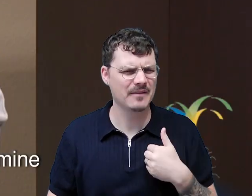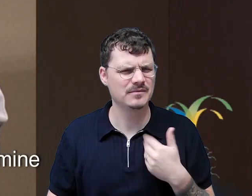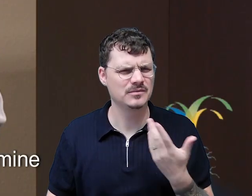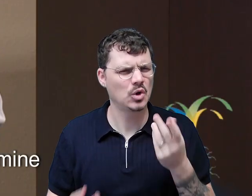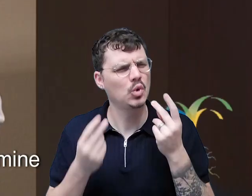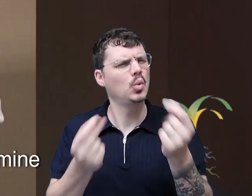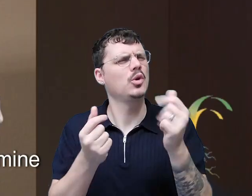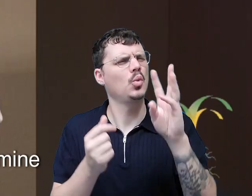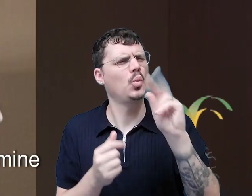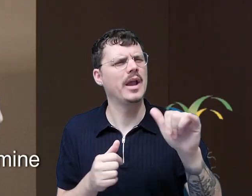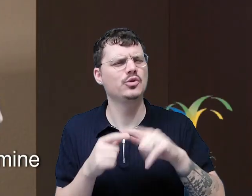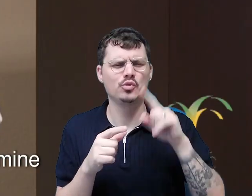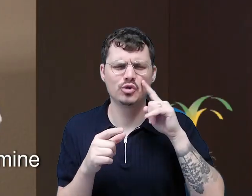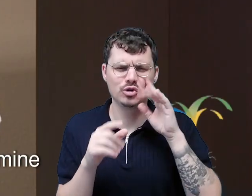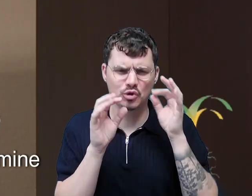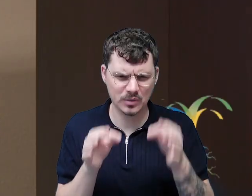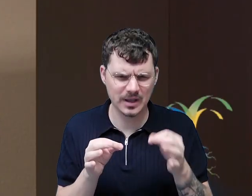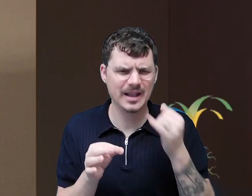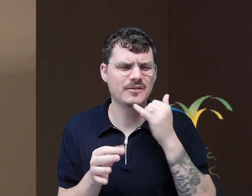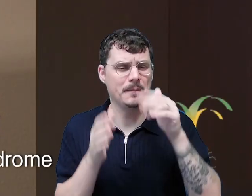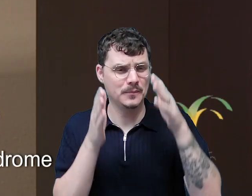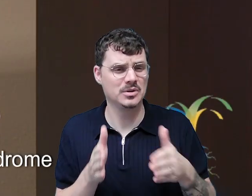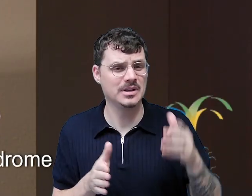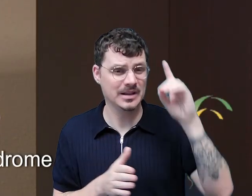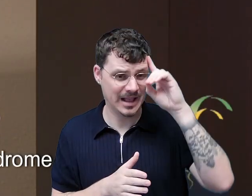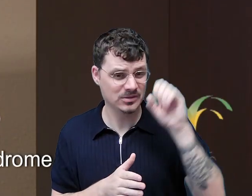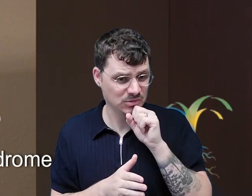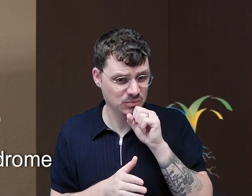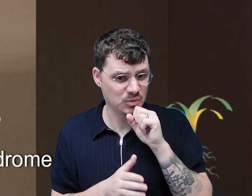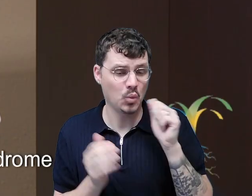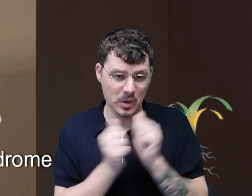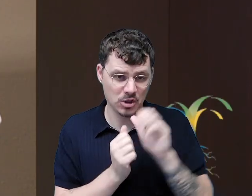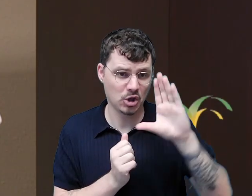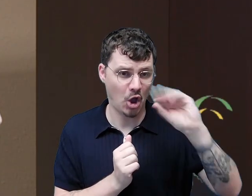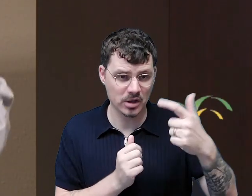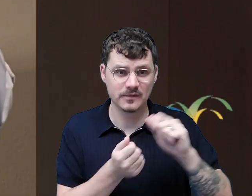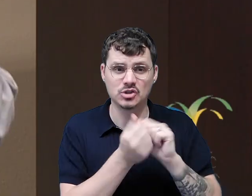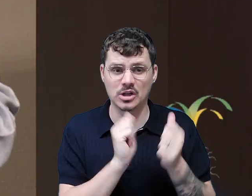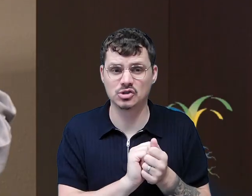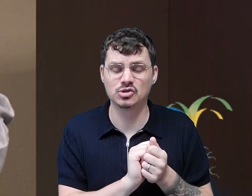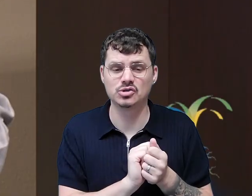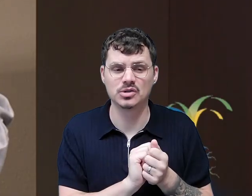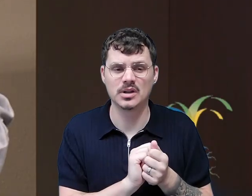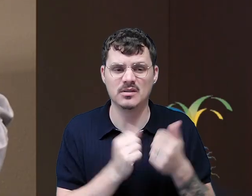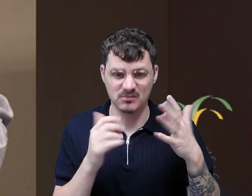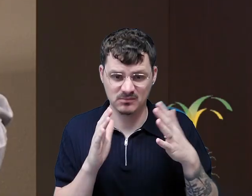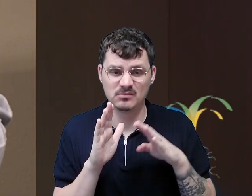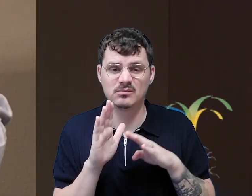So, is there a quick way to determine whether a person with Down syndrome with cognitive